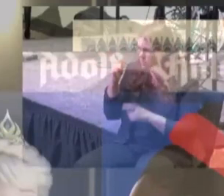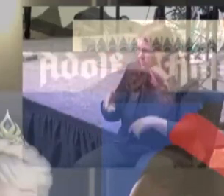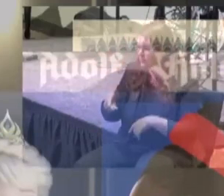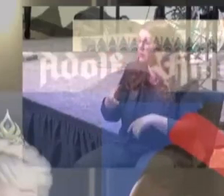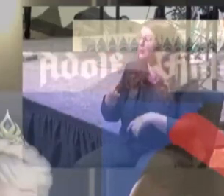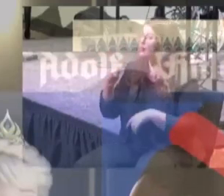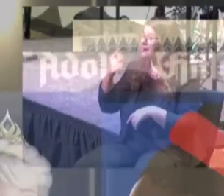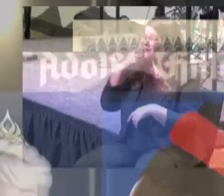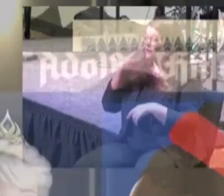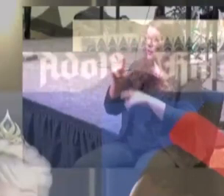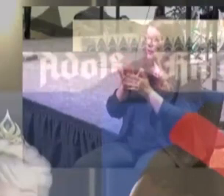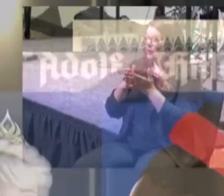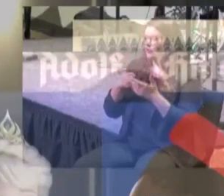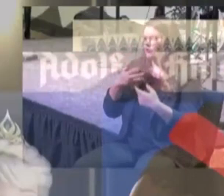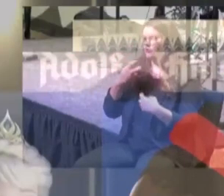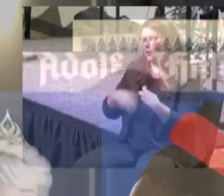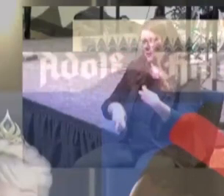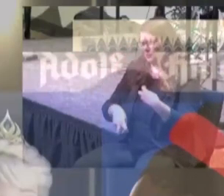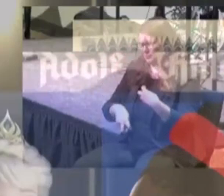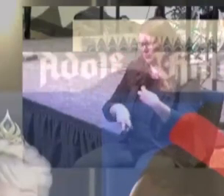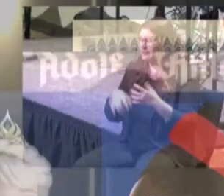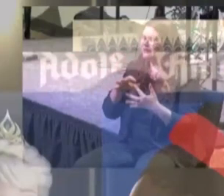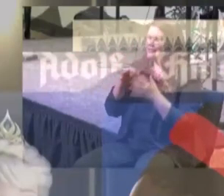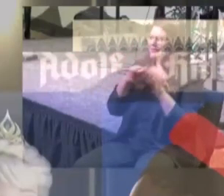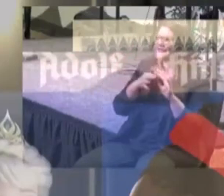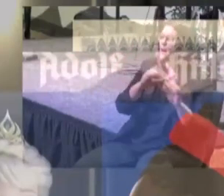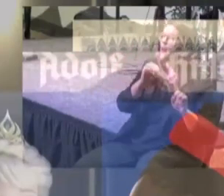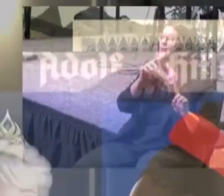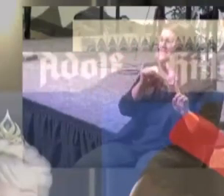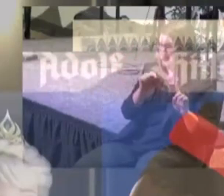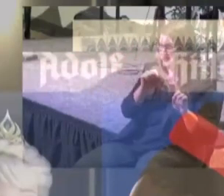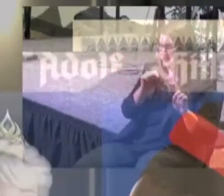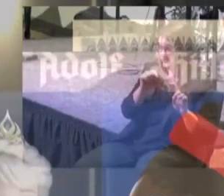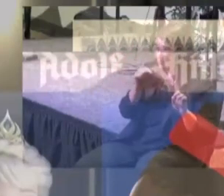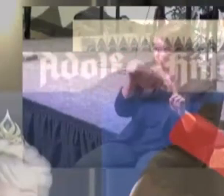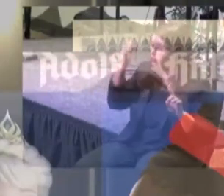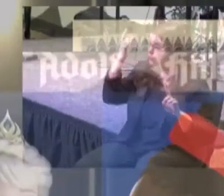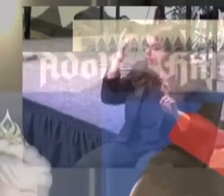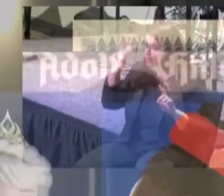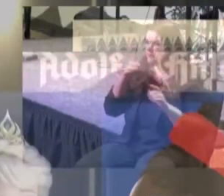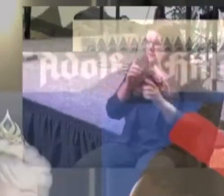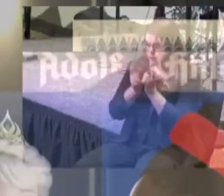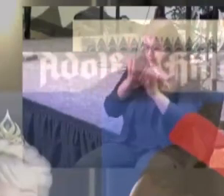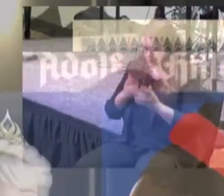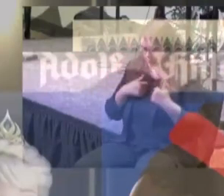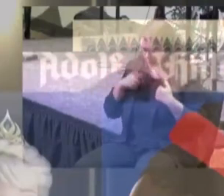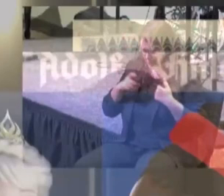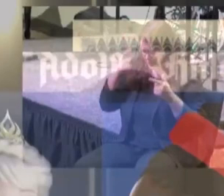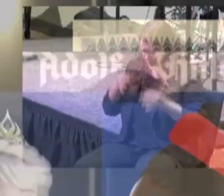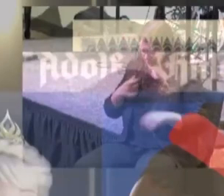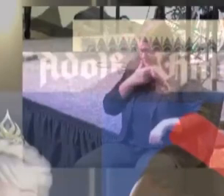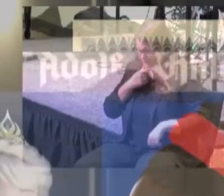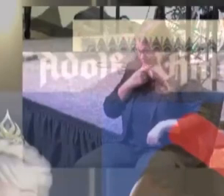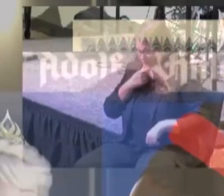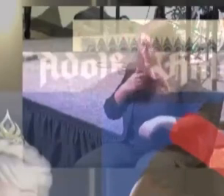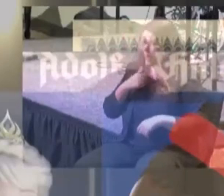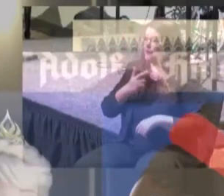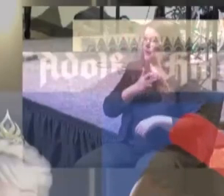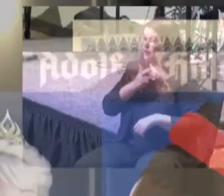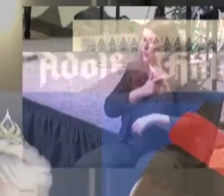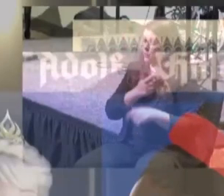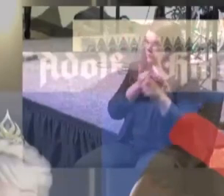Bible, and especially with Old Testament texts, as translators have to decide whether their loyalty is to the text themselves understood